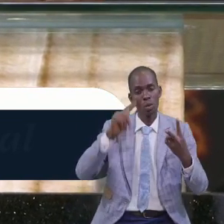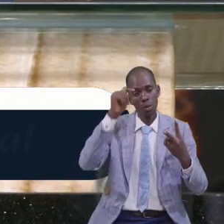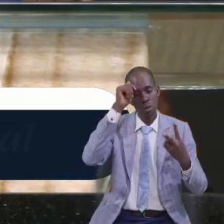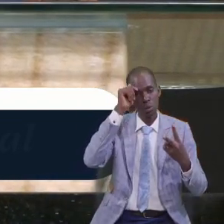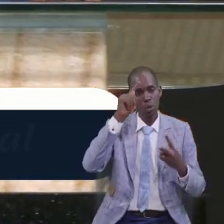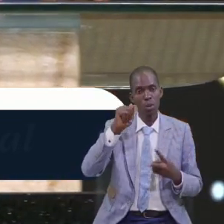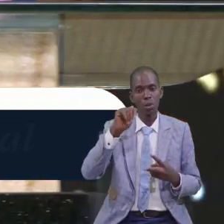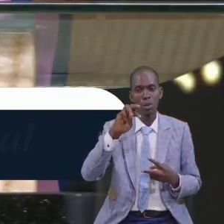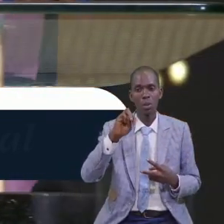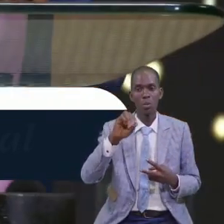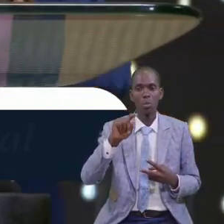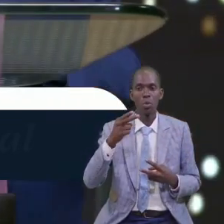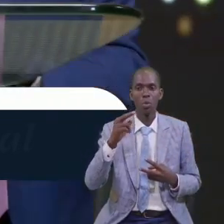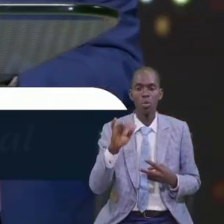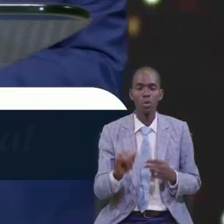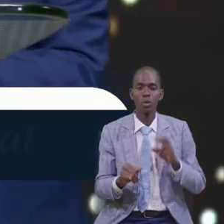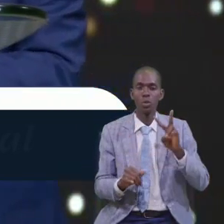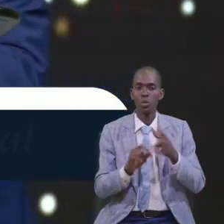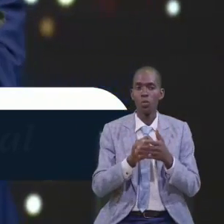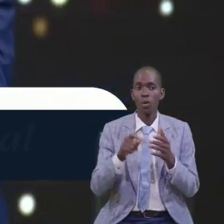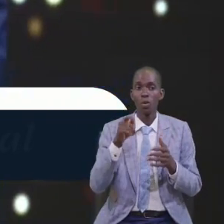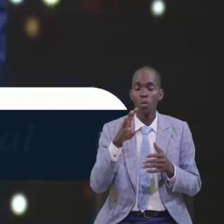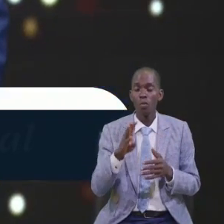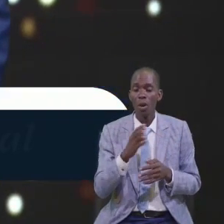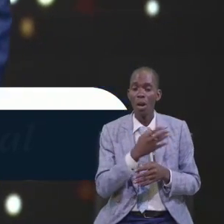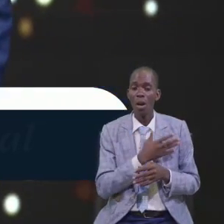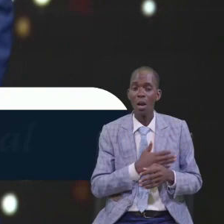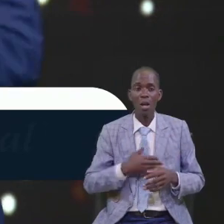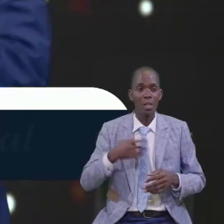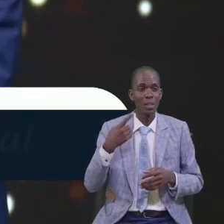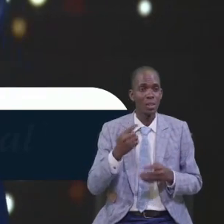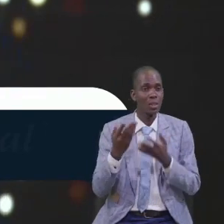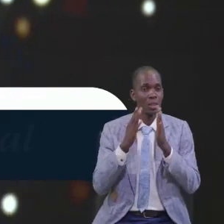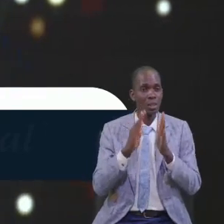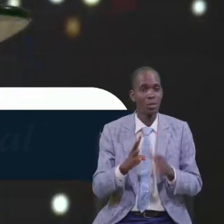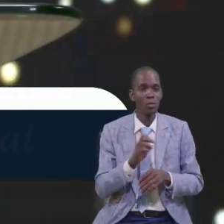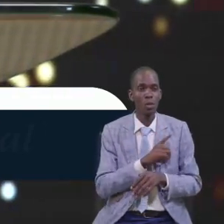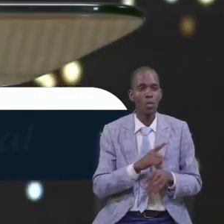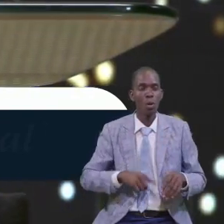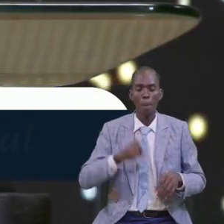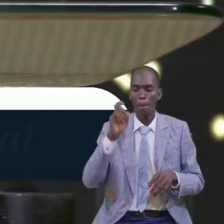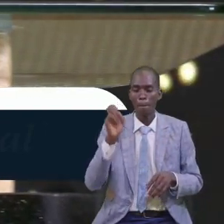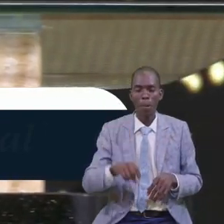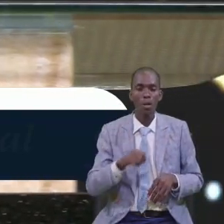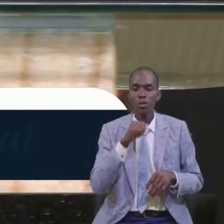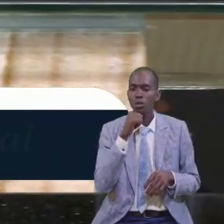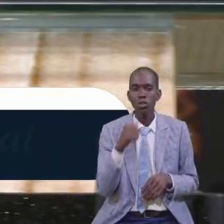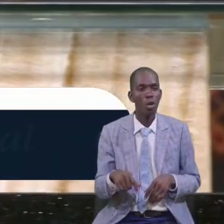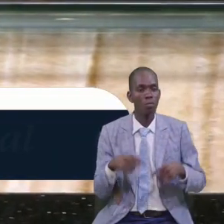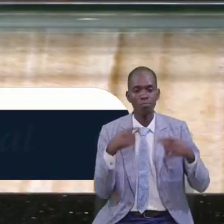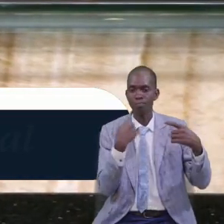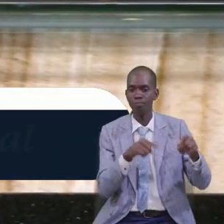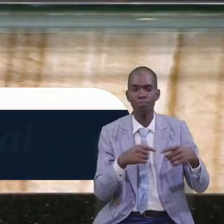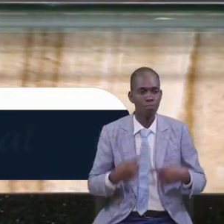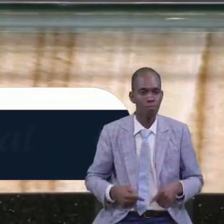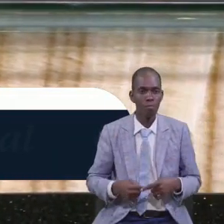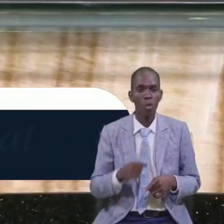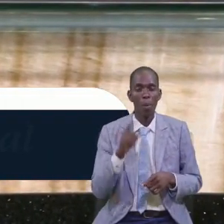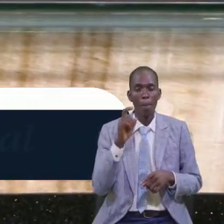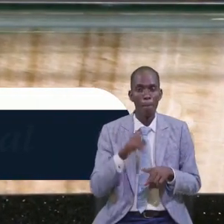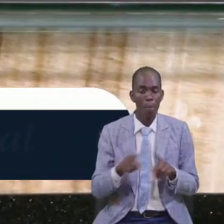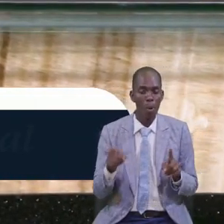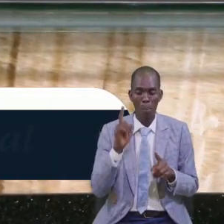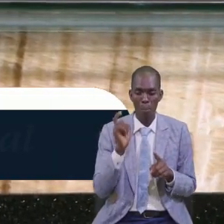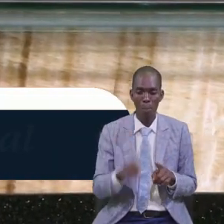and the servant of the Lord must not strive. The servant of the Lord must serve.